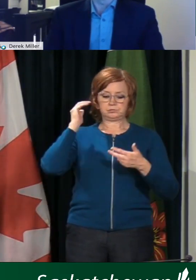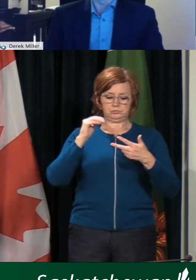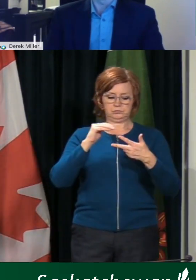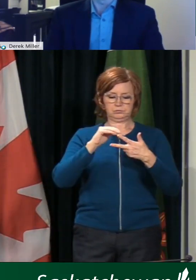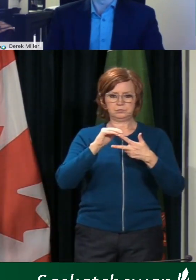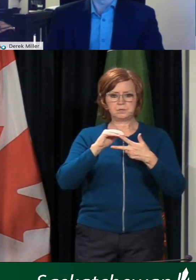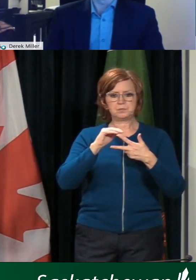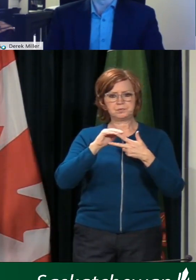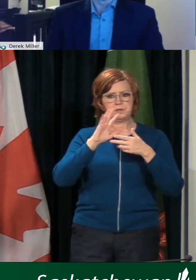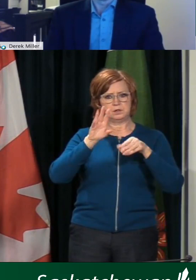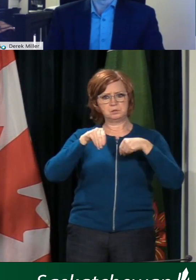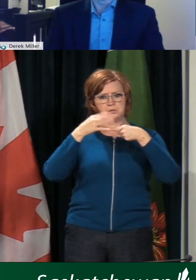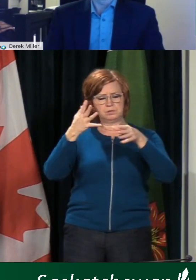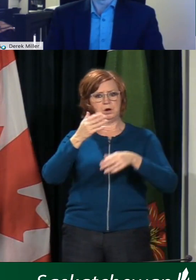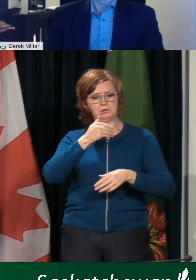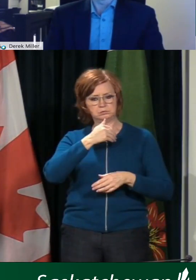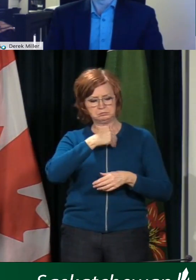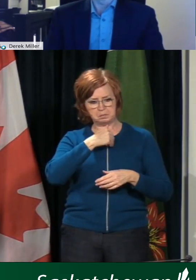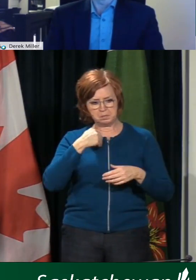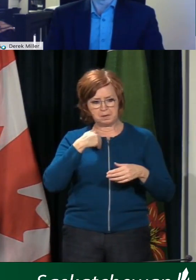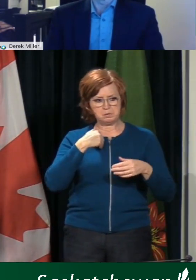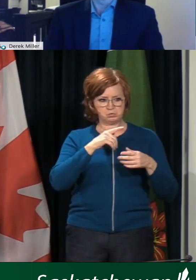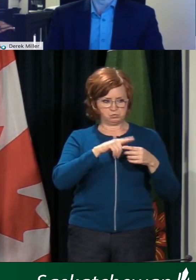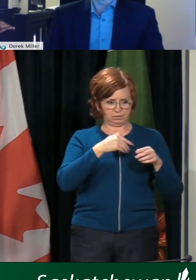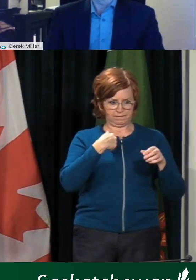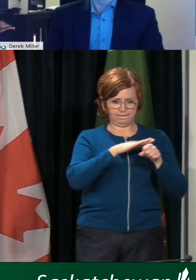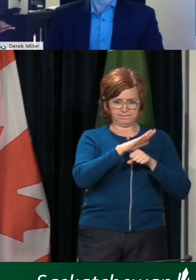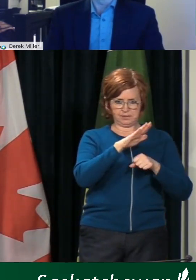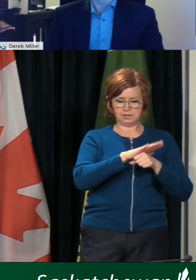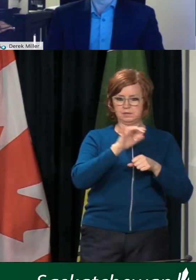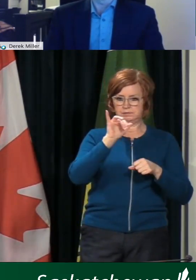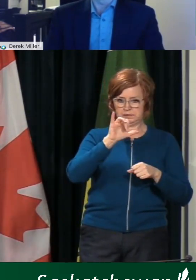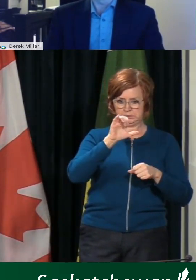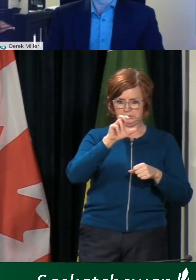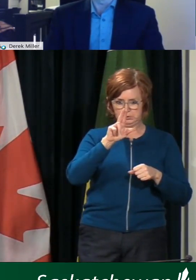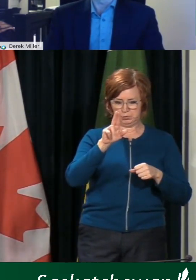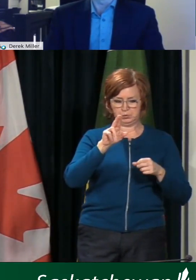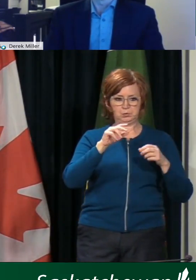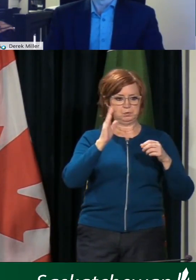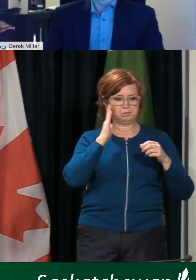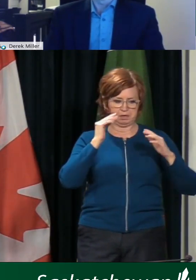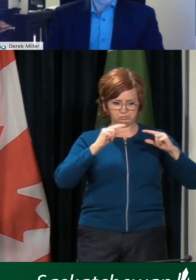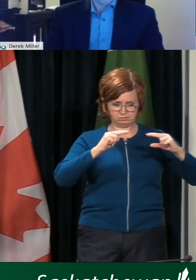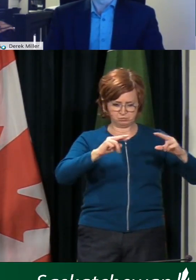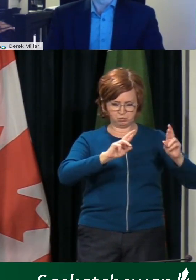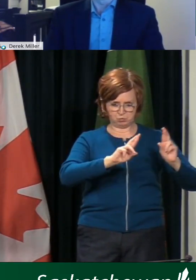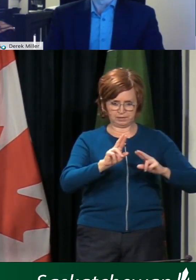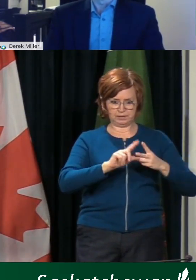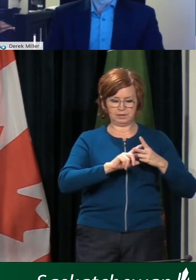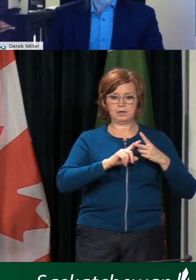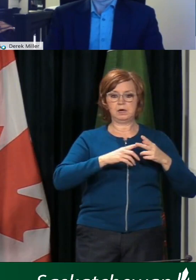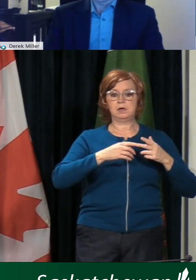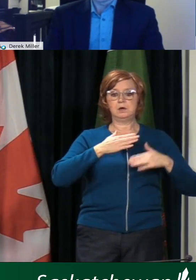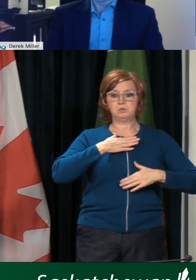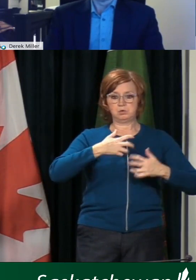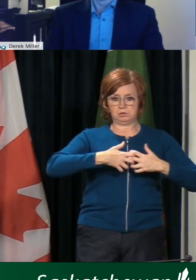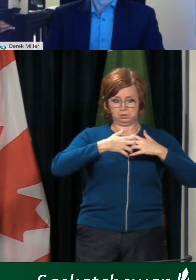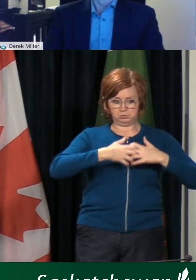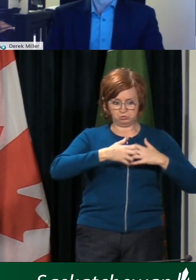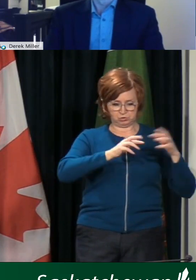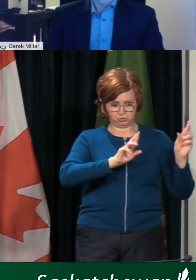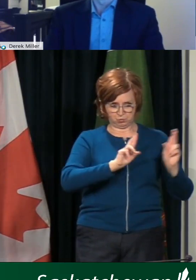capacity numbers in terms of acute beds, ICU beds, ventilators, and other information that supported our planning.